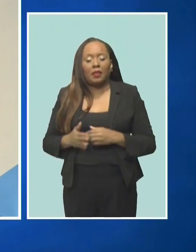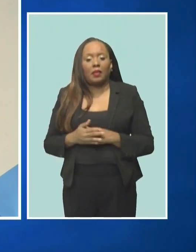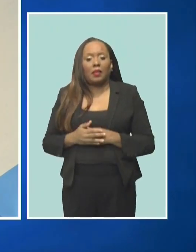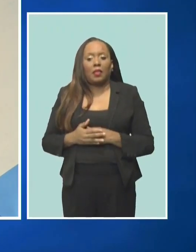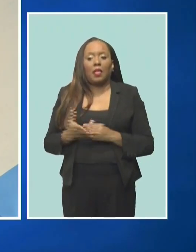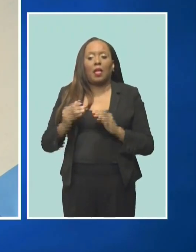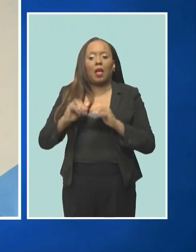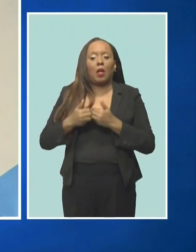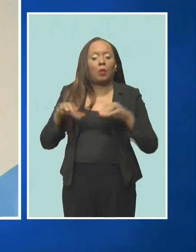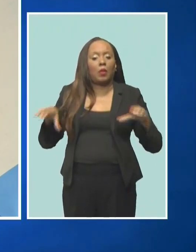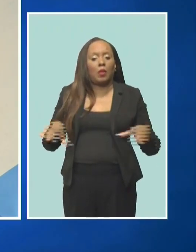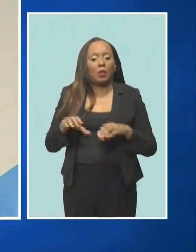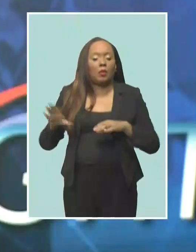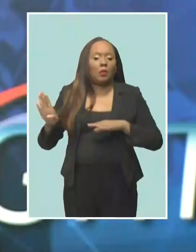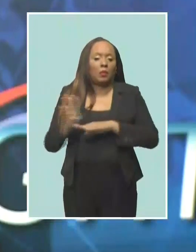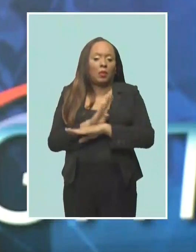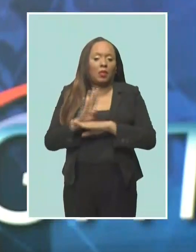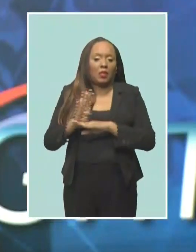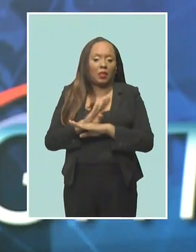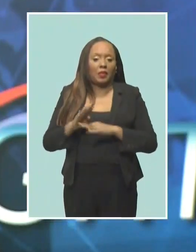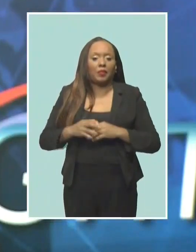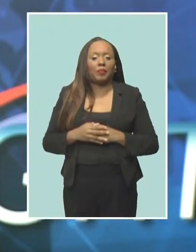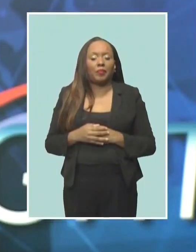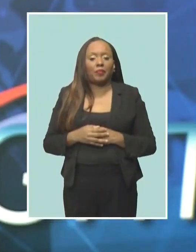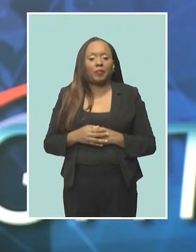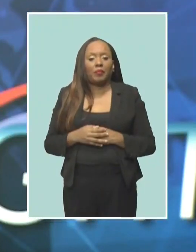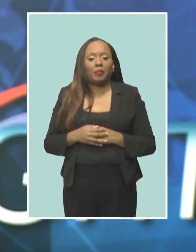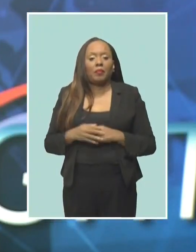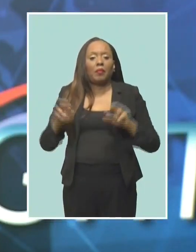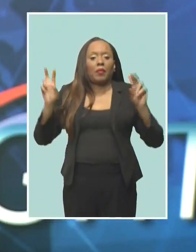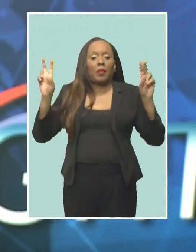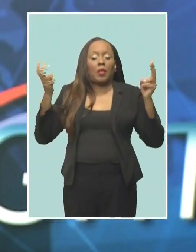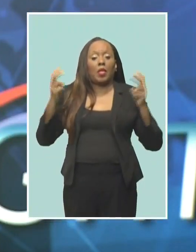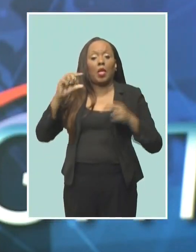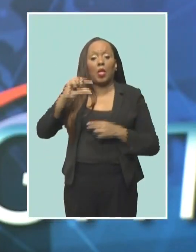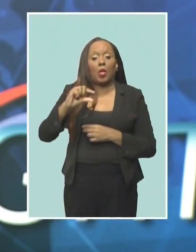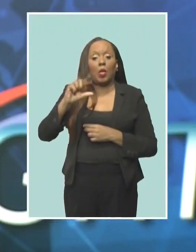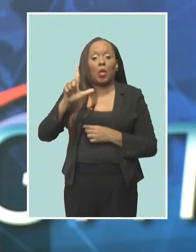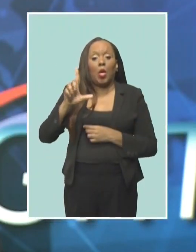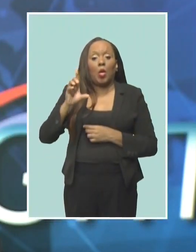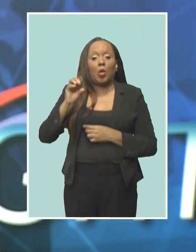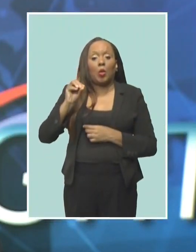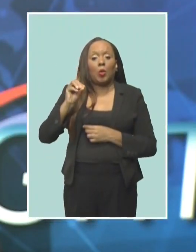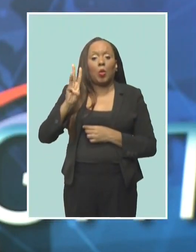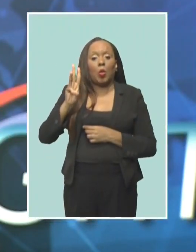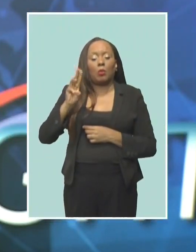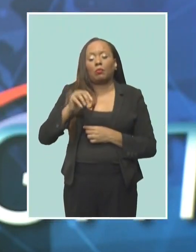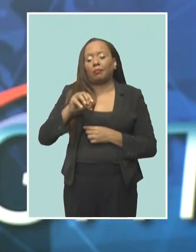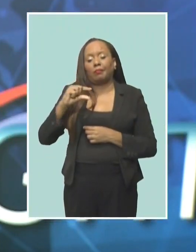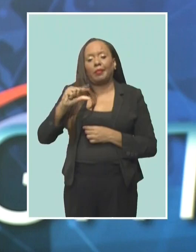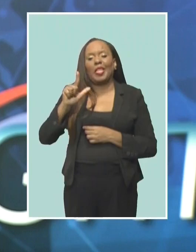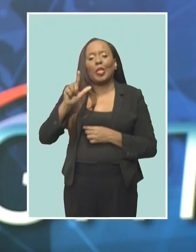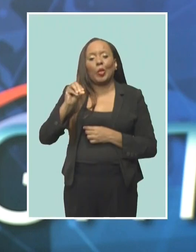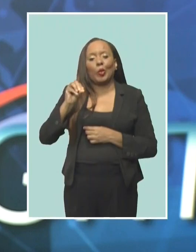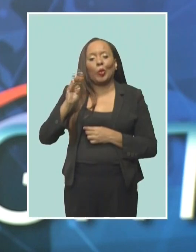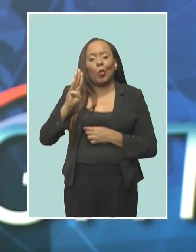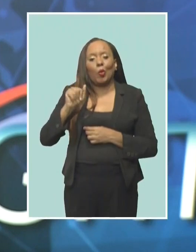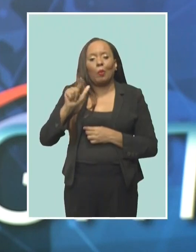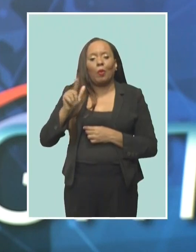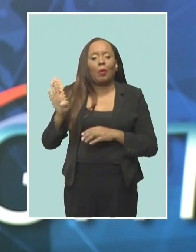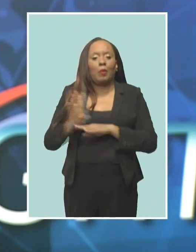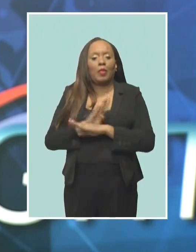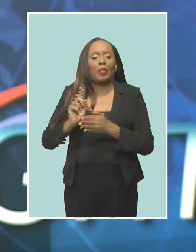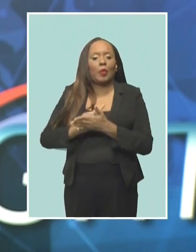facilitate business in Barbados. Well, Global Business Week starts on the 20th of October with a church service and with its